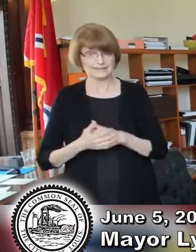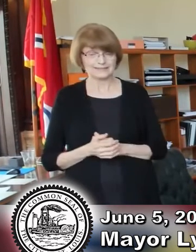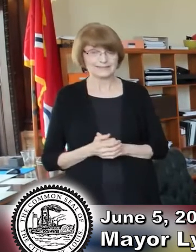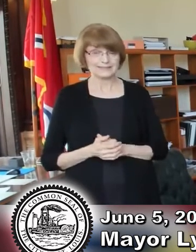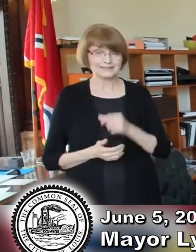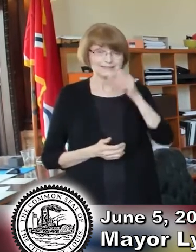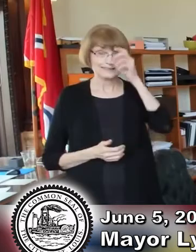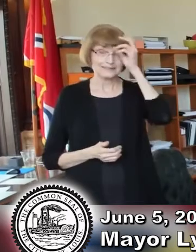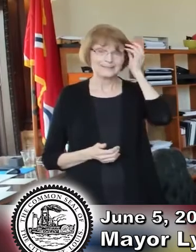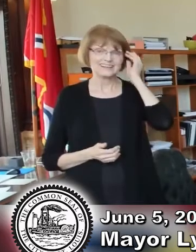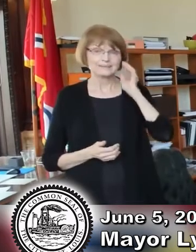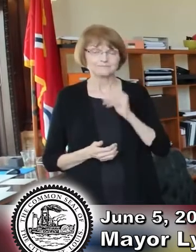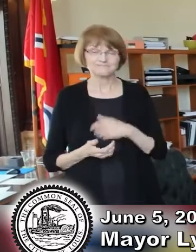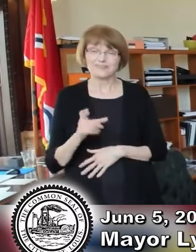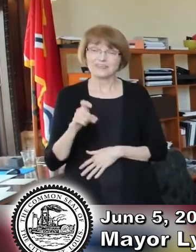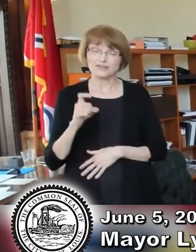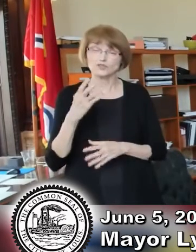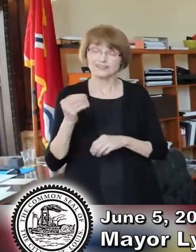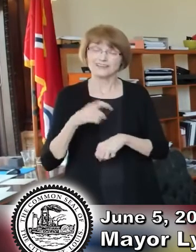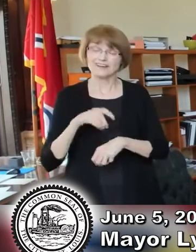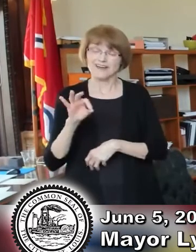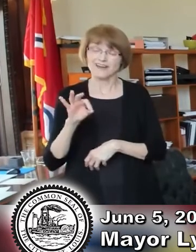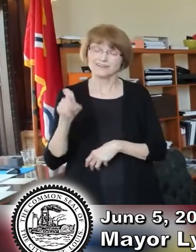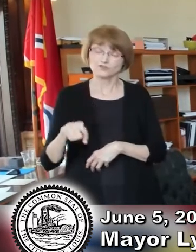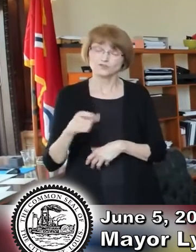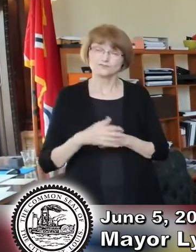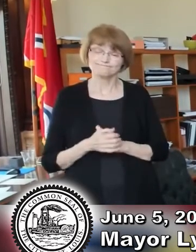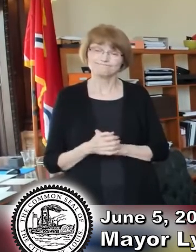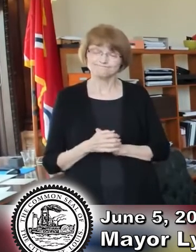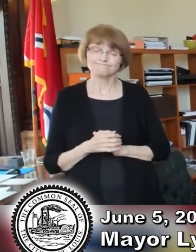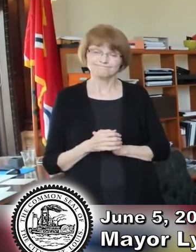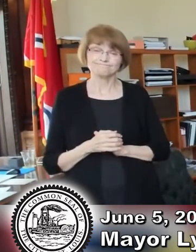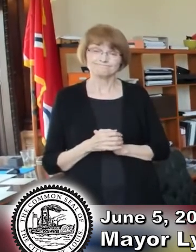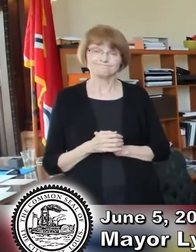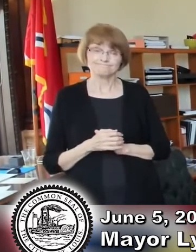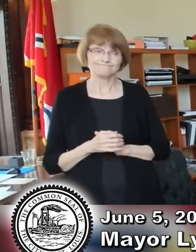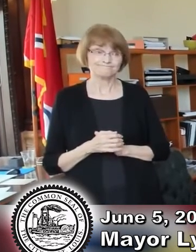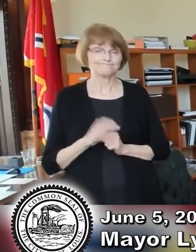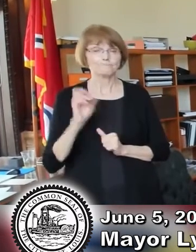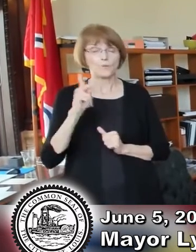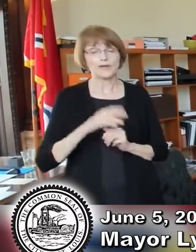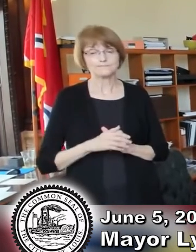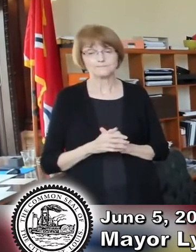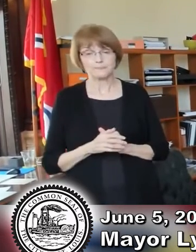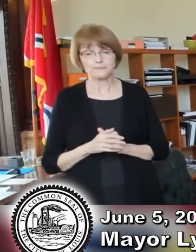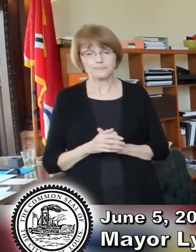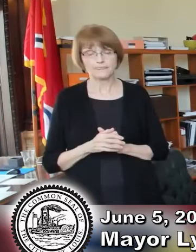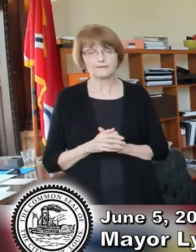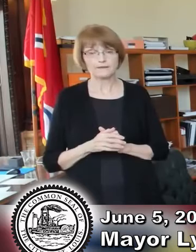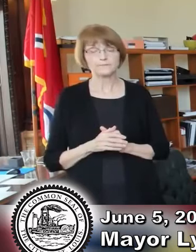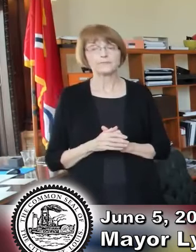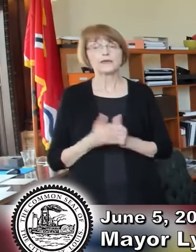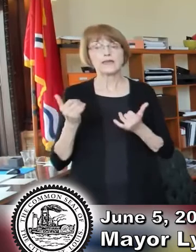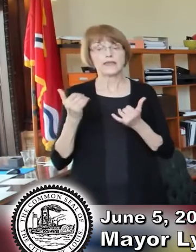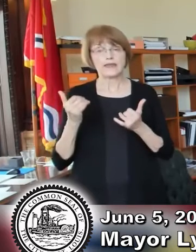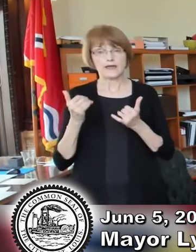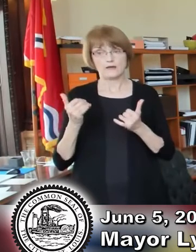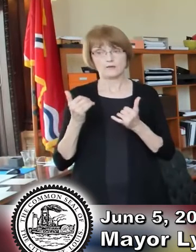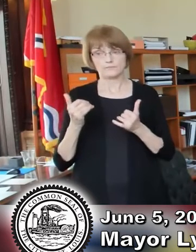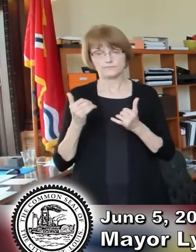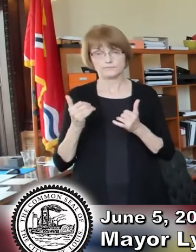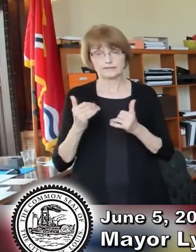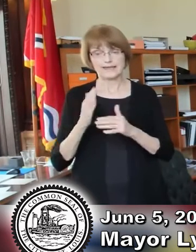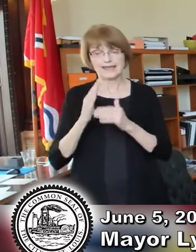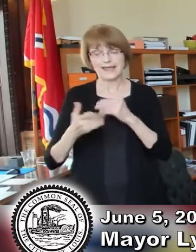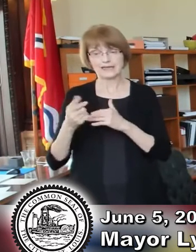They should. Okay. A follow-up question on in